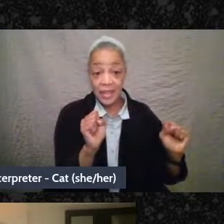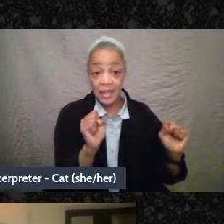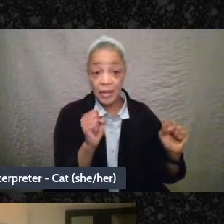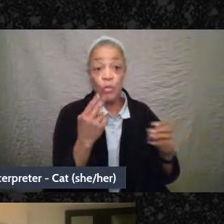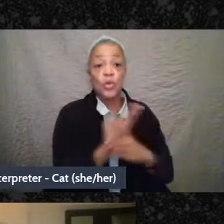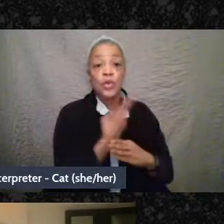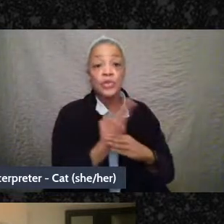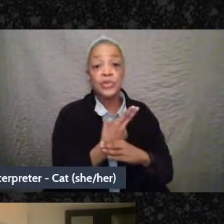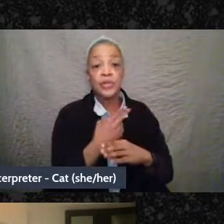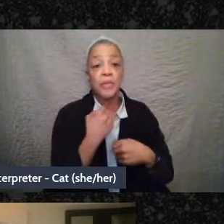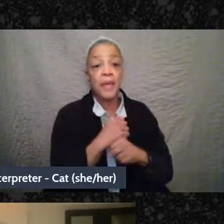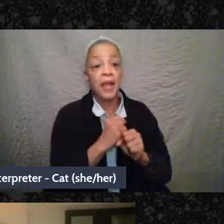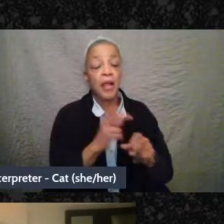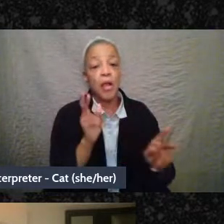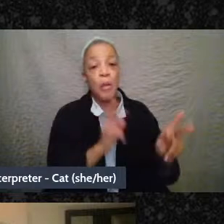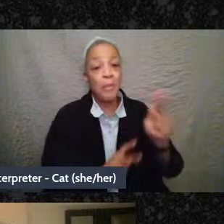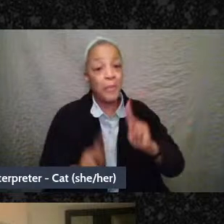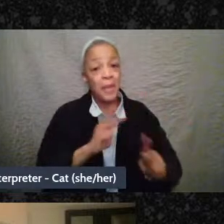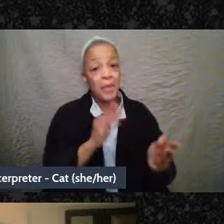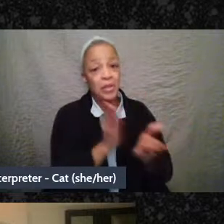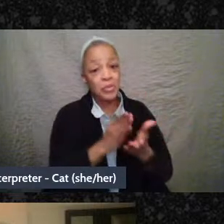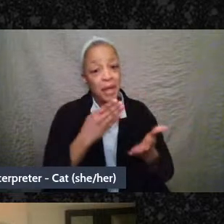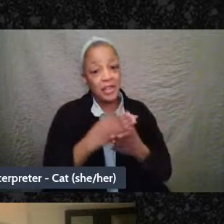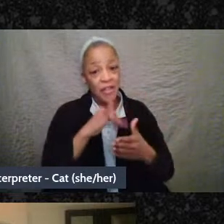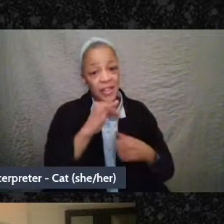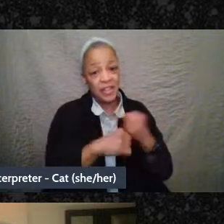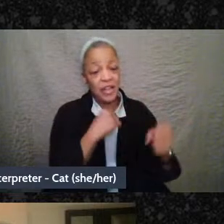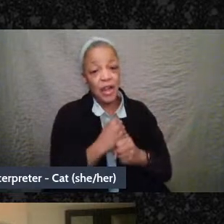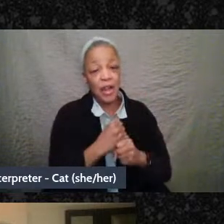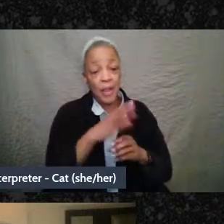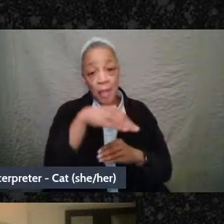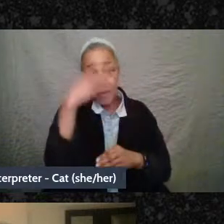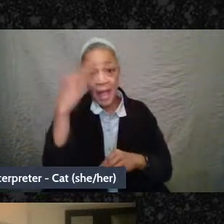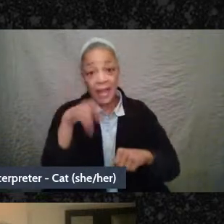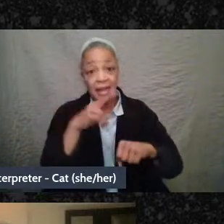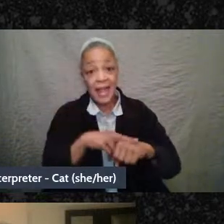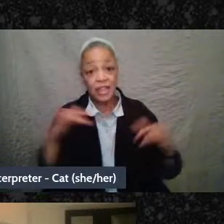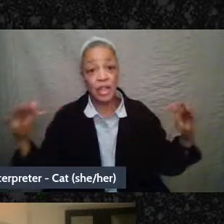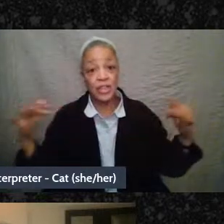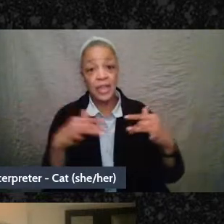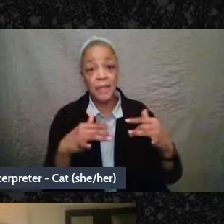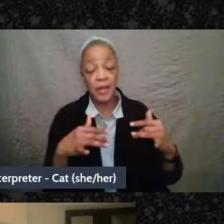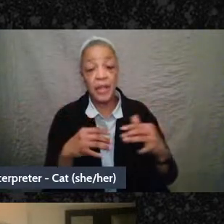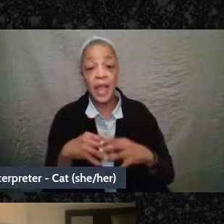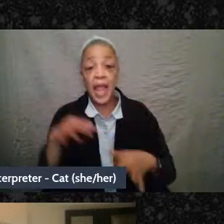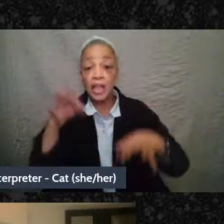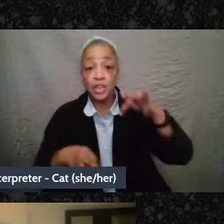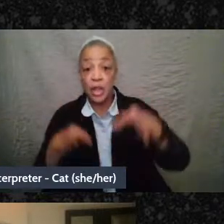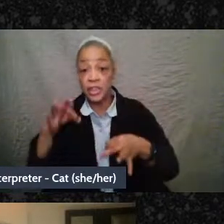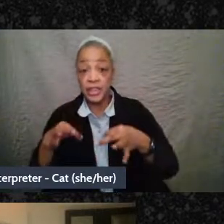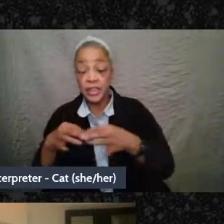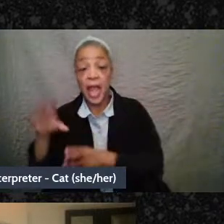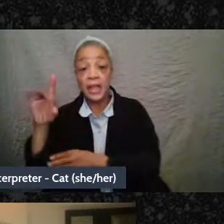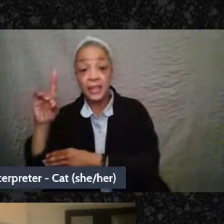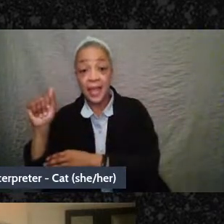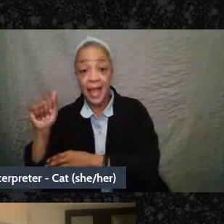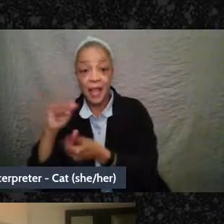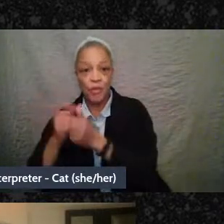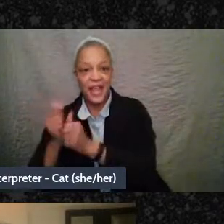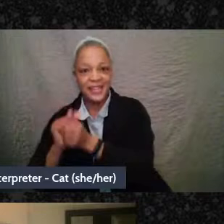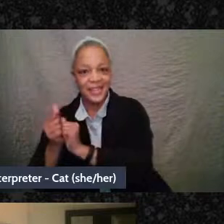make our people's budget this year, at least in the Black National Assembly, but also we have judicial and district attorney races. And,